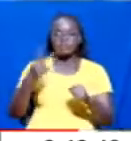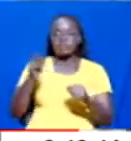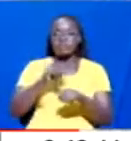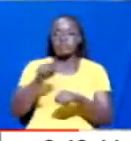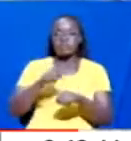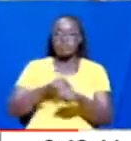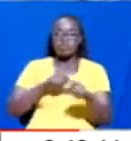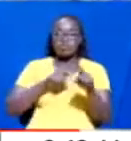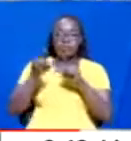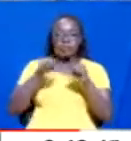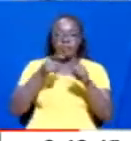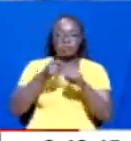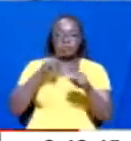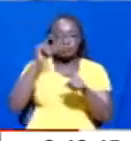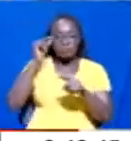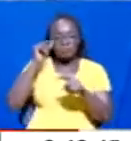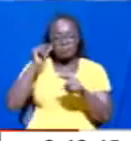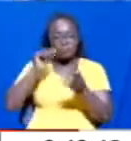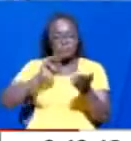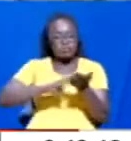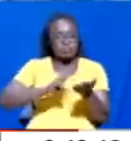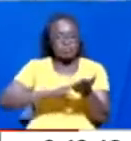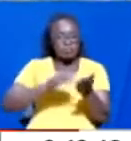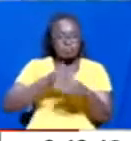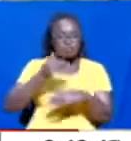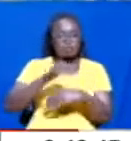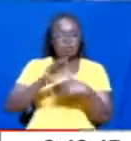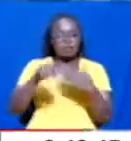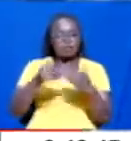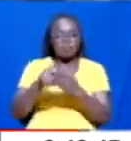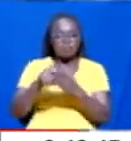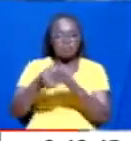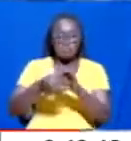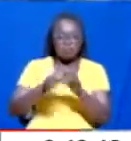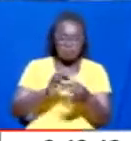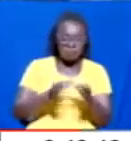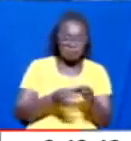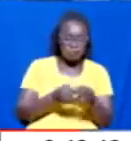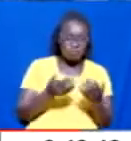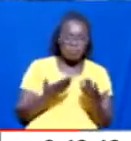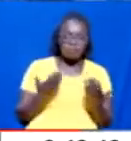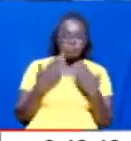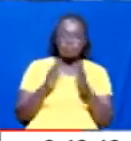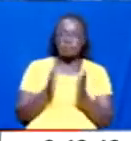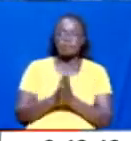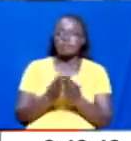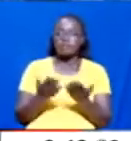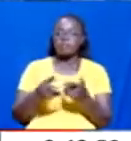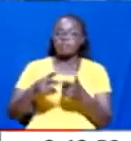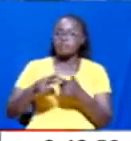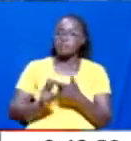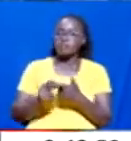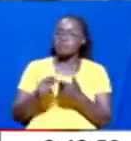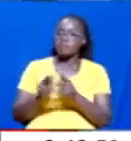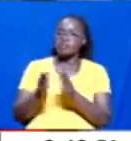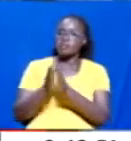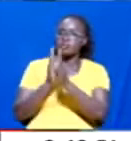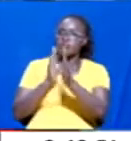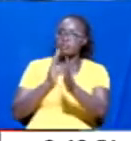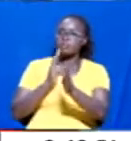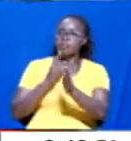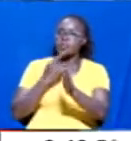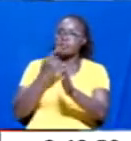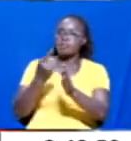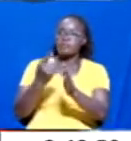from Mombasa to Malaba after the entire loop is fully connected. Currently, we have repaired the line. I can assure you the line